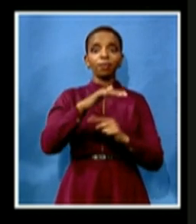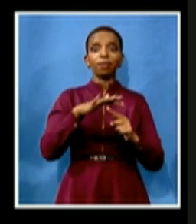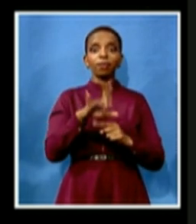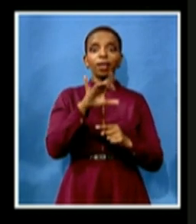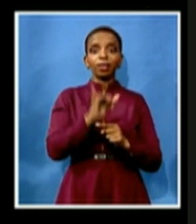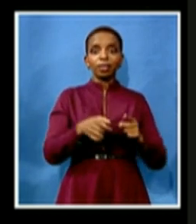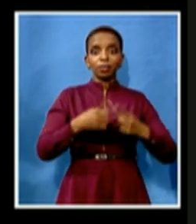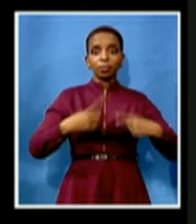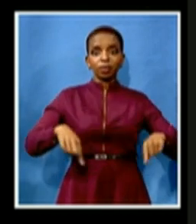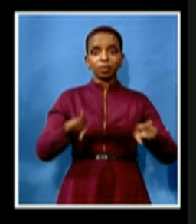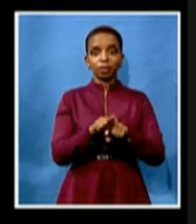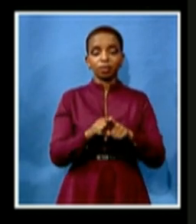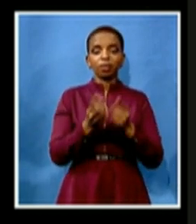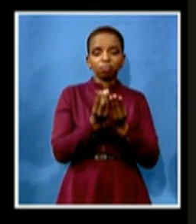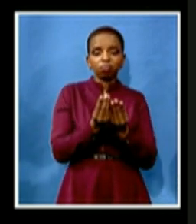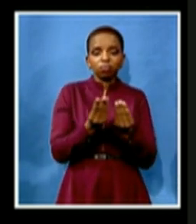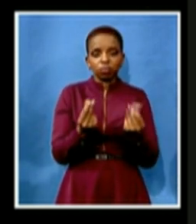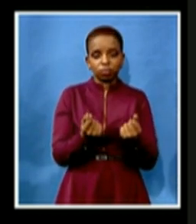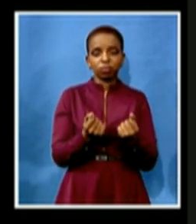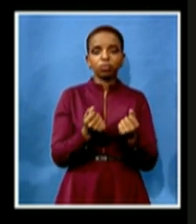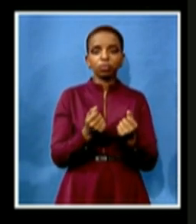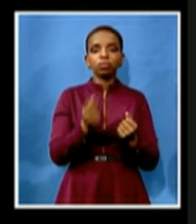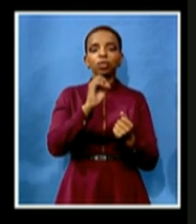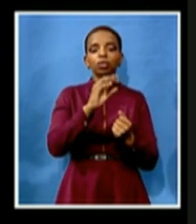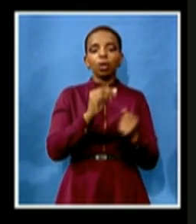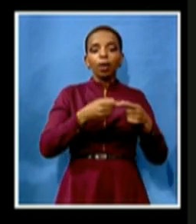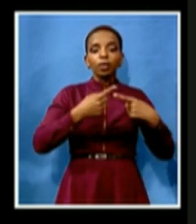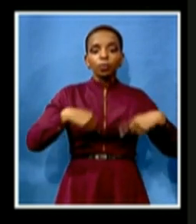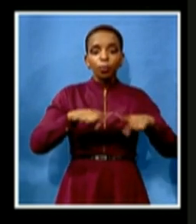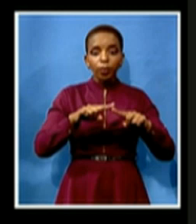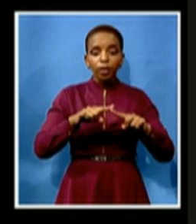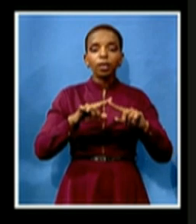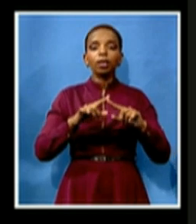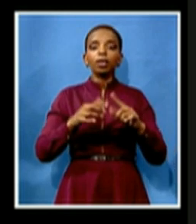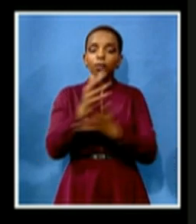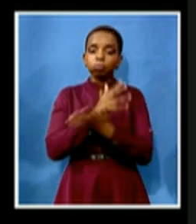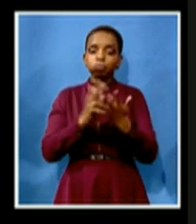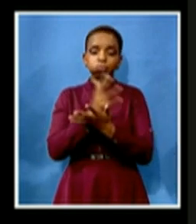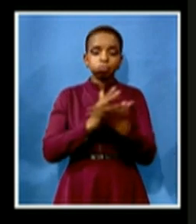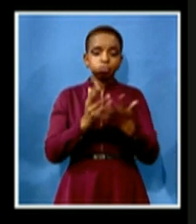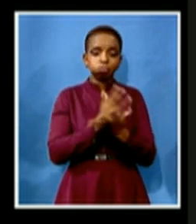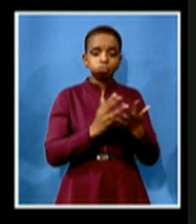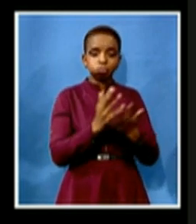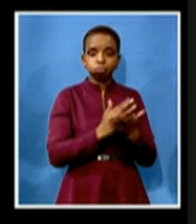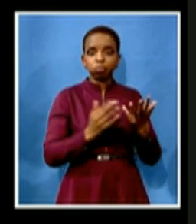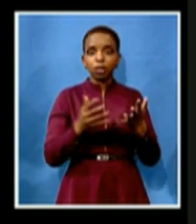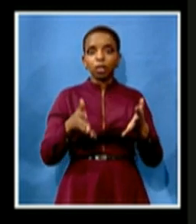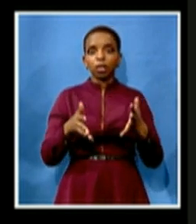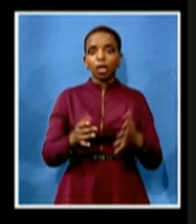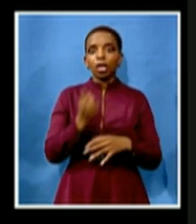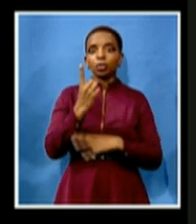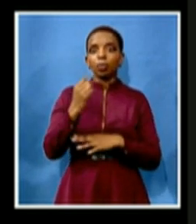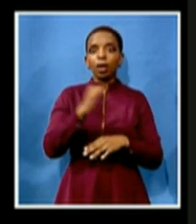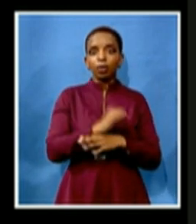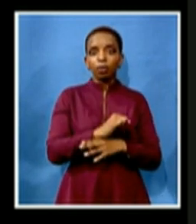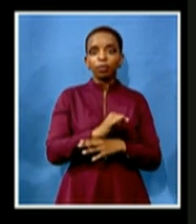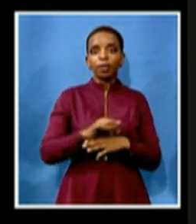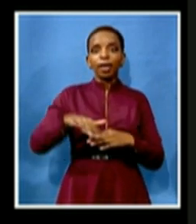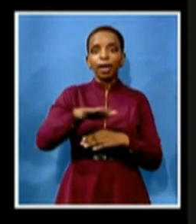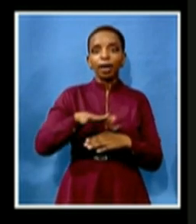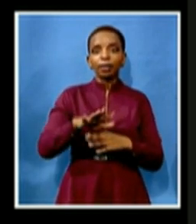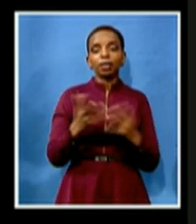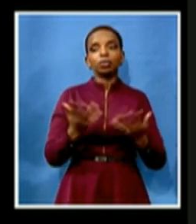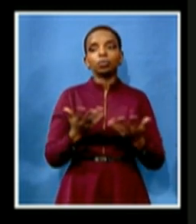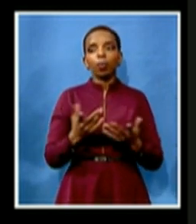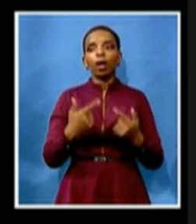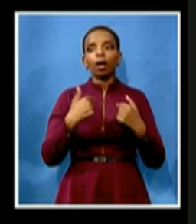go through this whole discussion, it's one of the areas of constraints. Where I agree is that testing gives you a sense